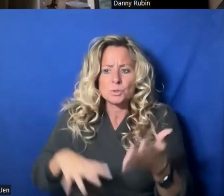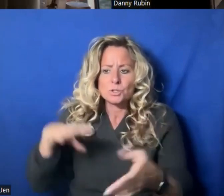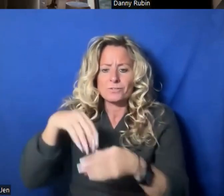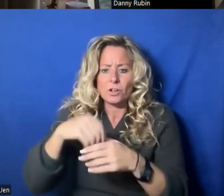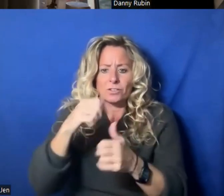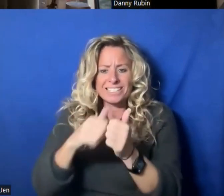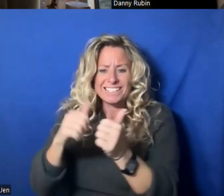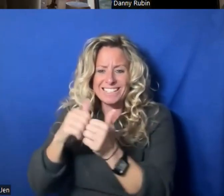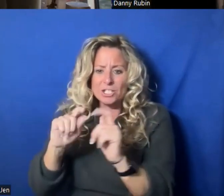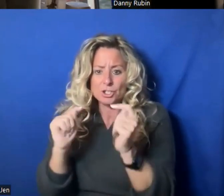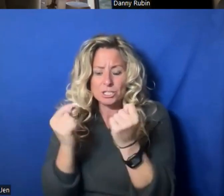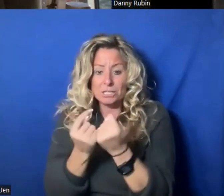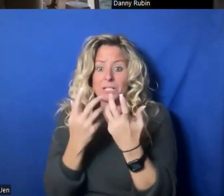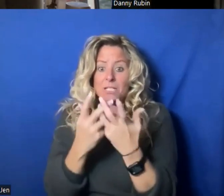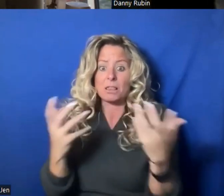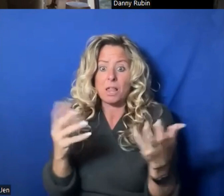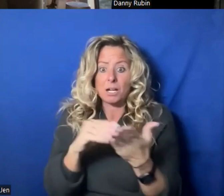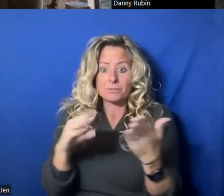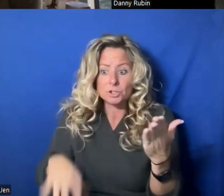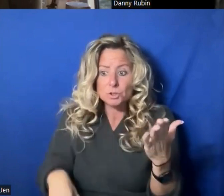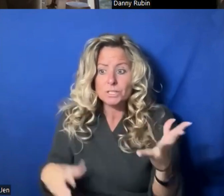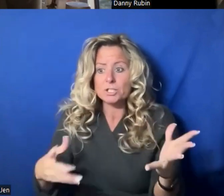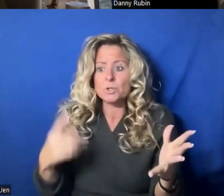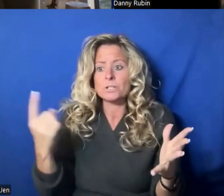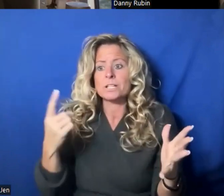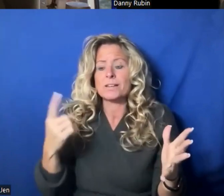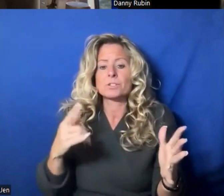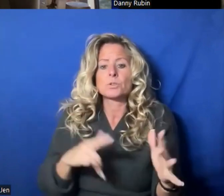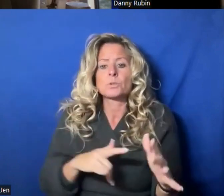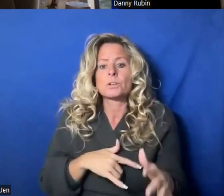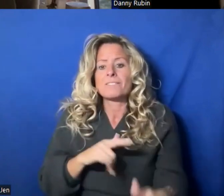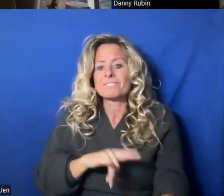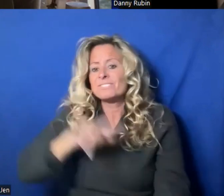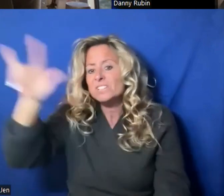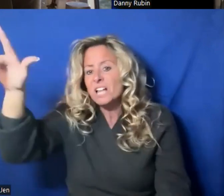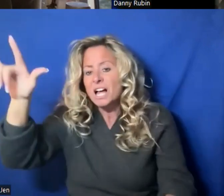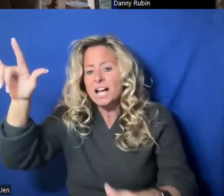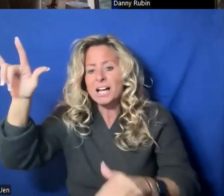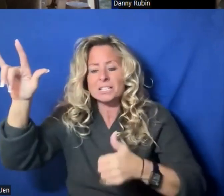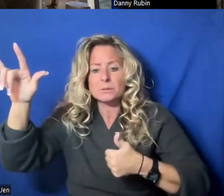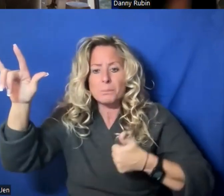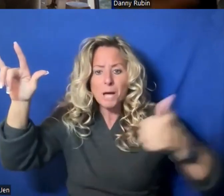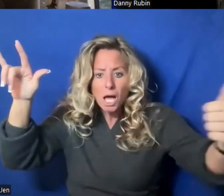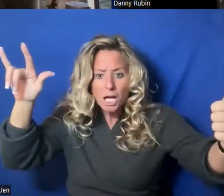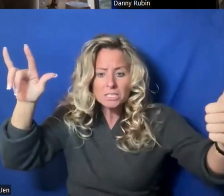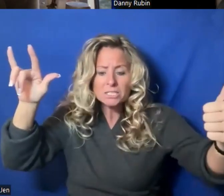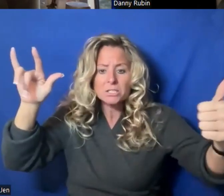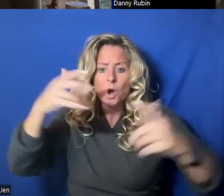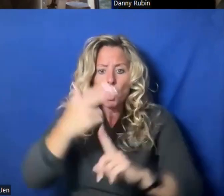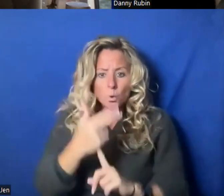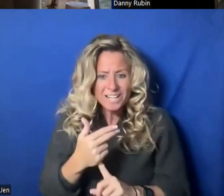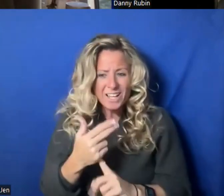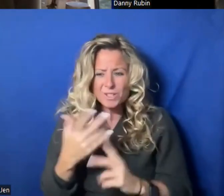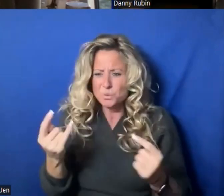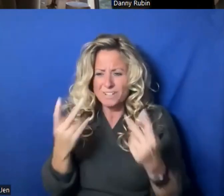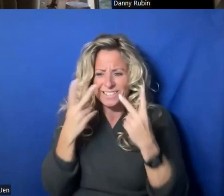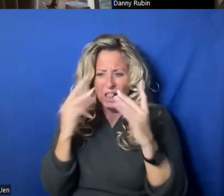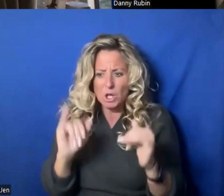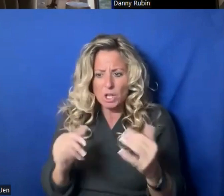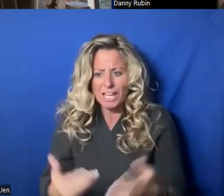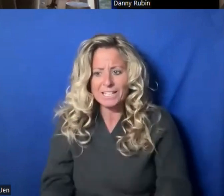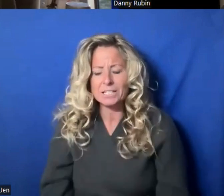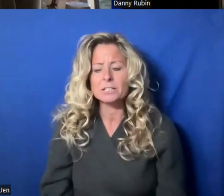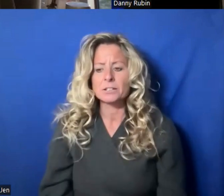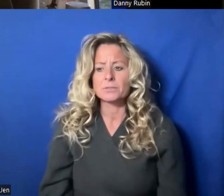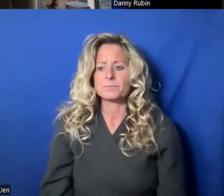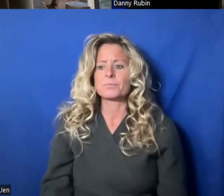lot of students many times, and you have to always fly them or bus them places, hotels. What is that apparatus like week